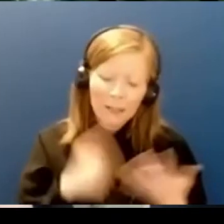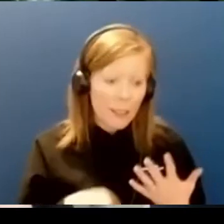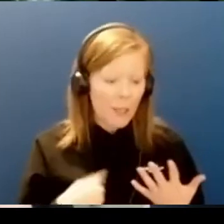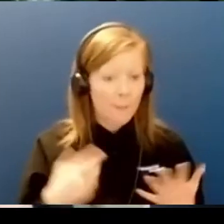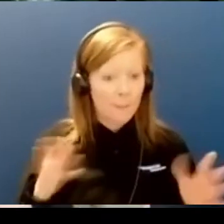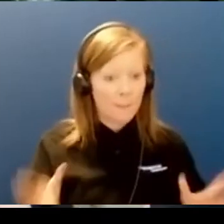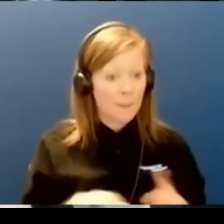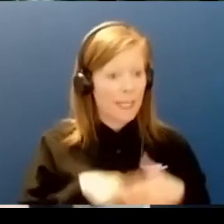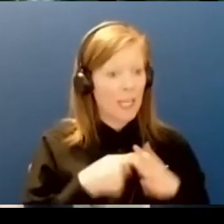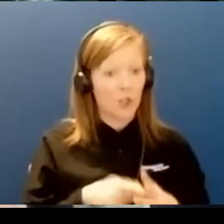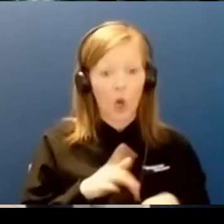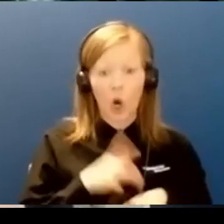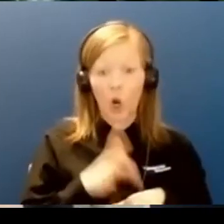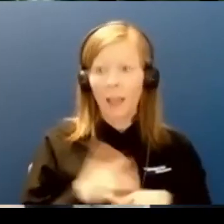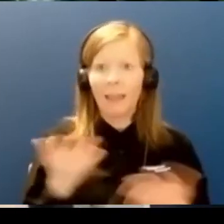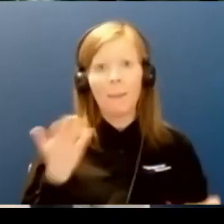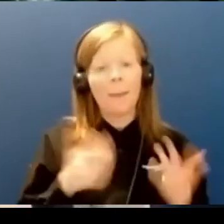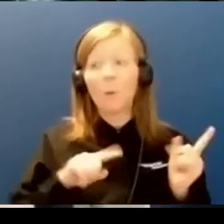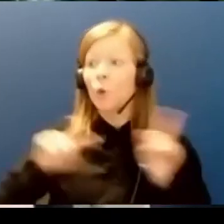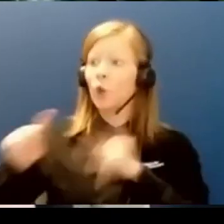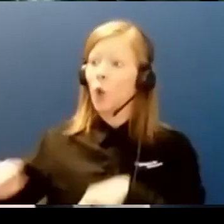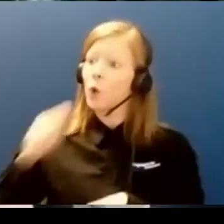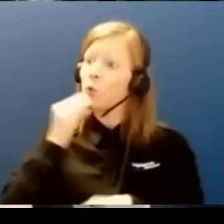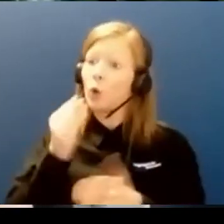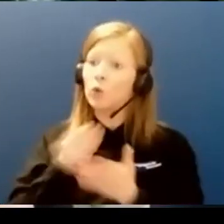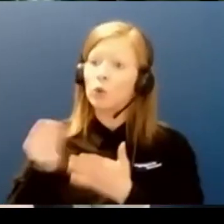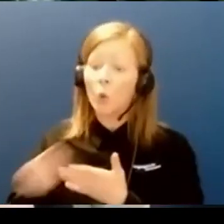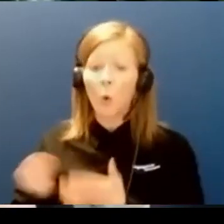as, when you're at the grocery store, having the